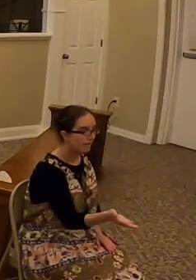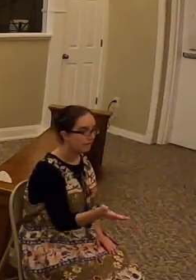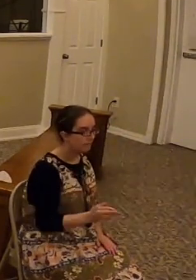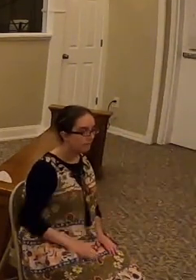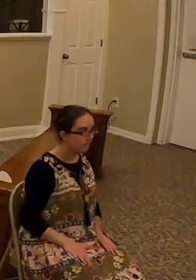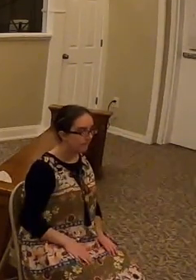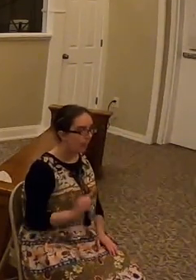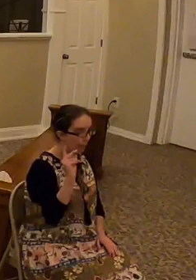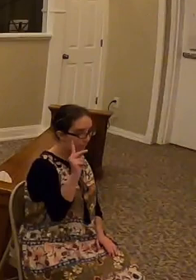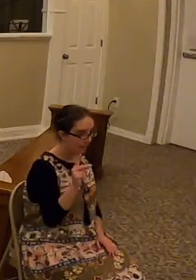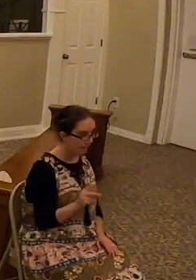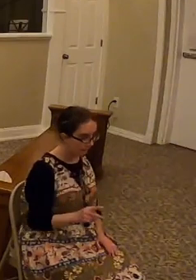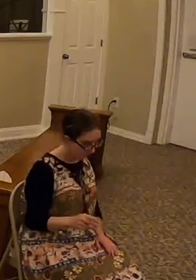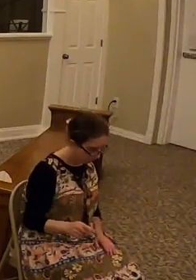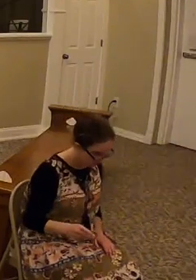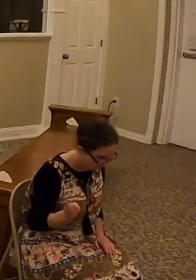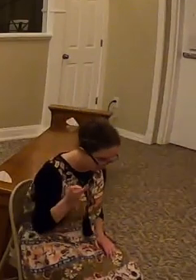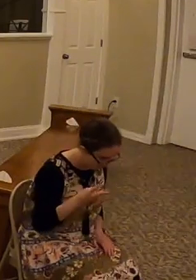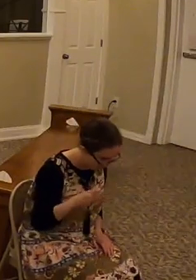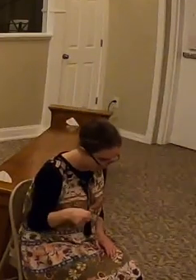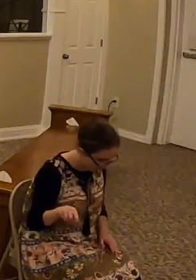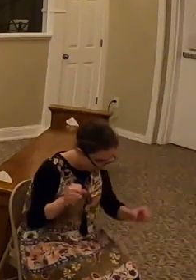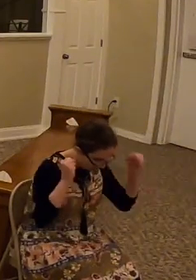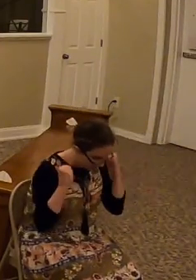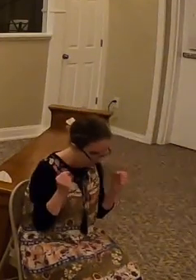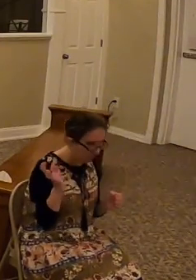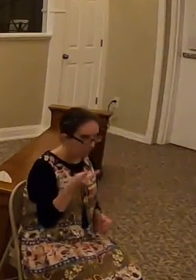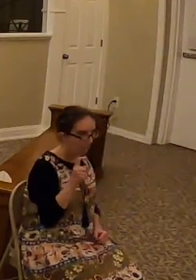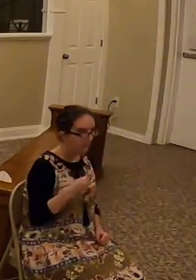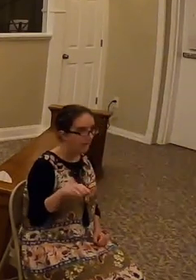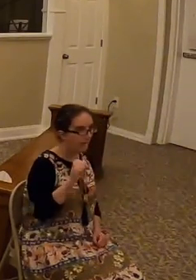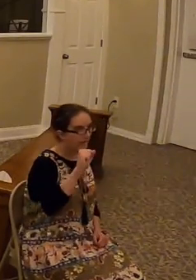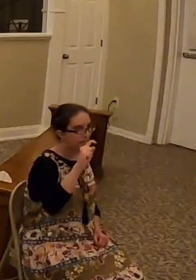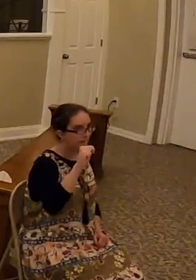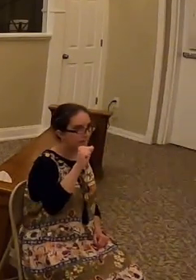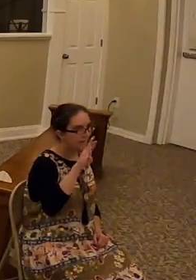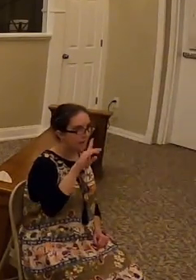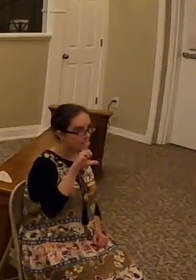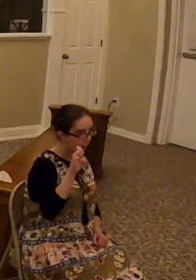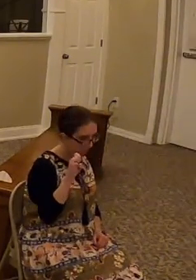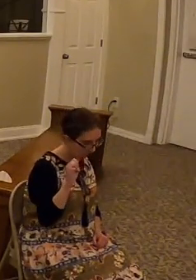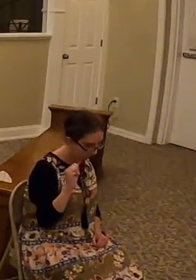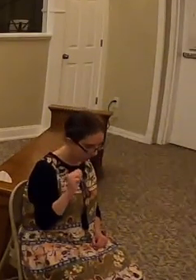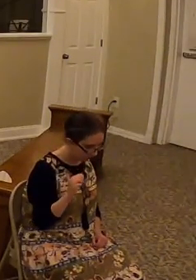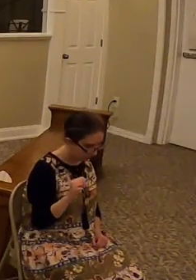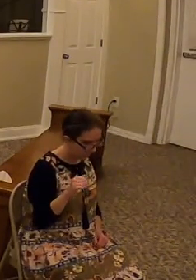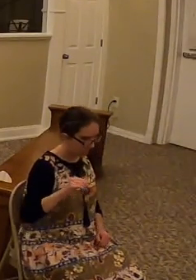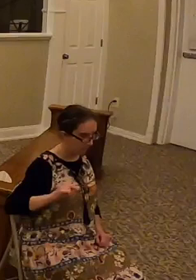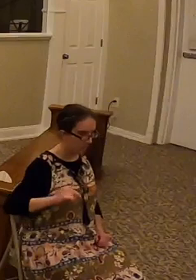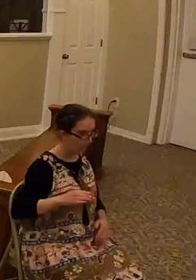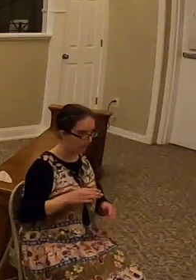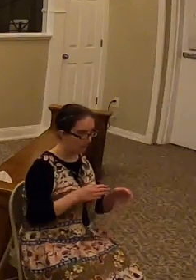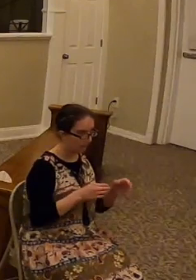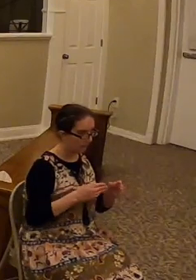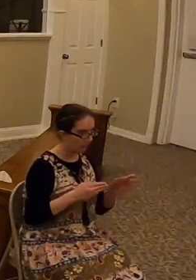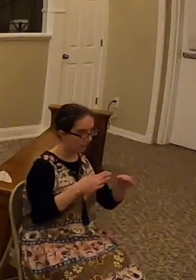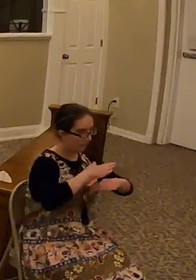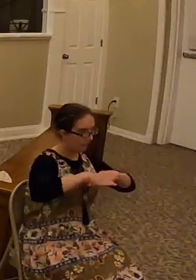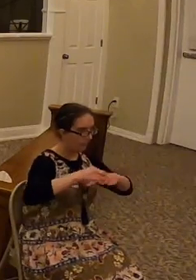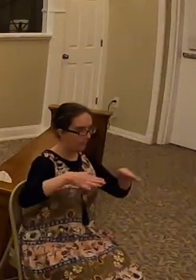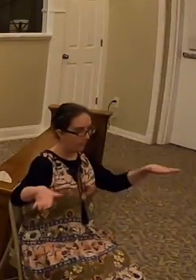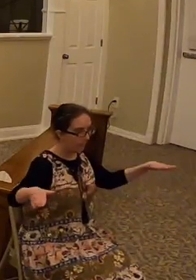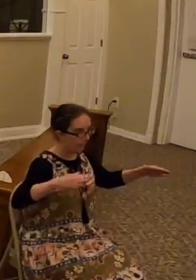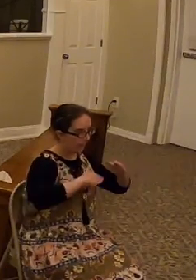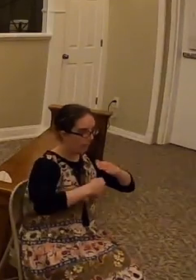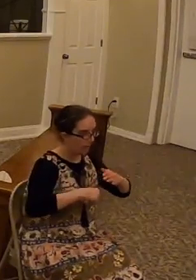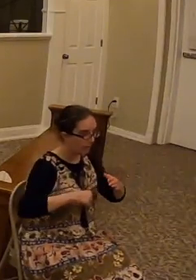Amen. All right. So we need the power and we need the stability. Amen. So air passes more quickly over the top of the